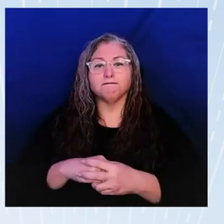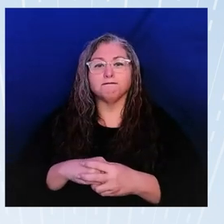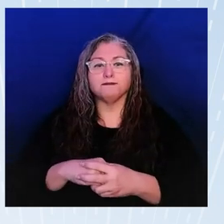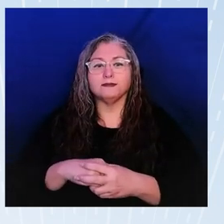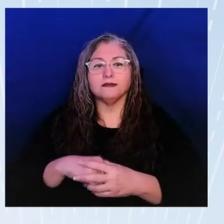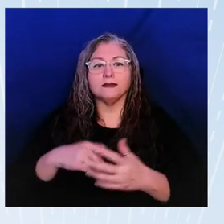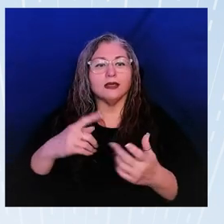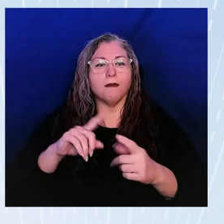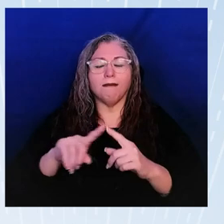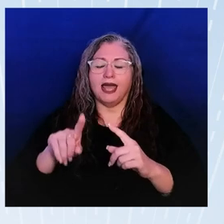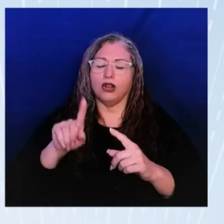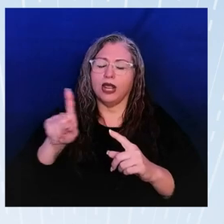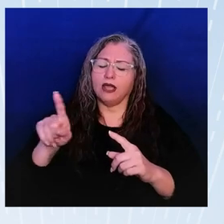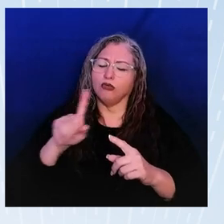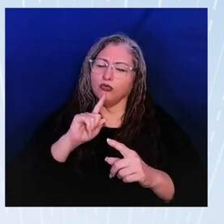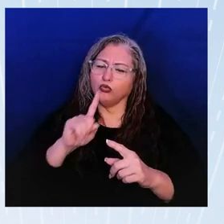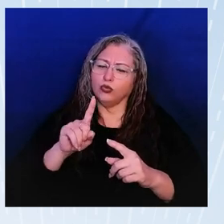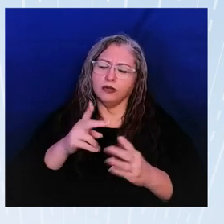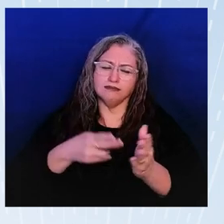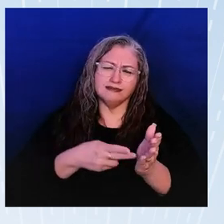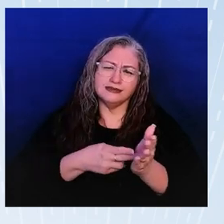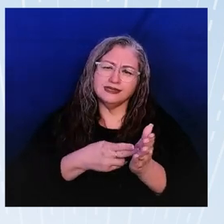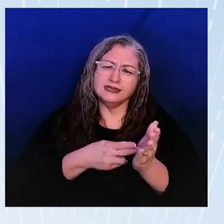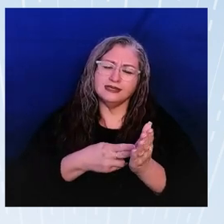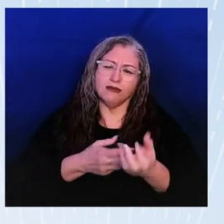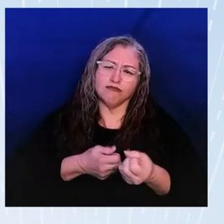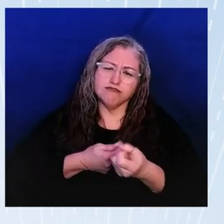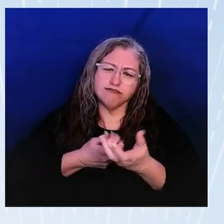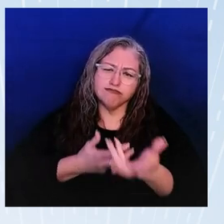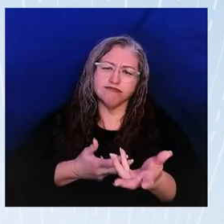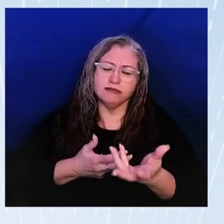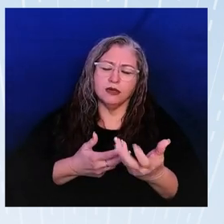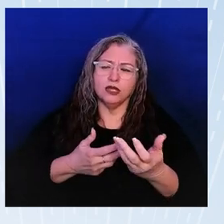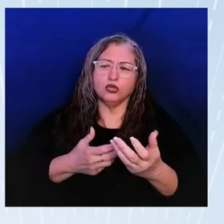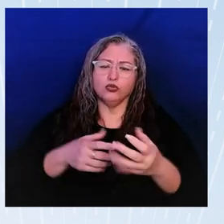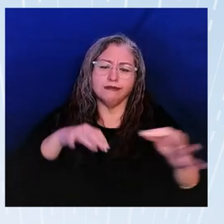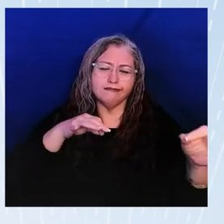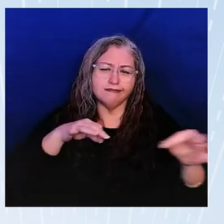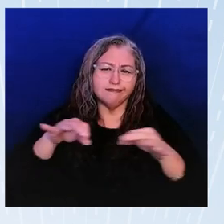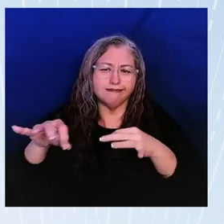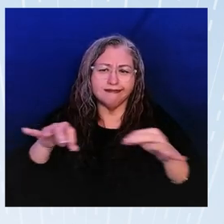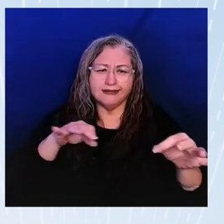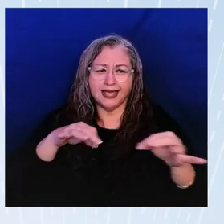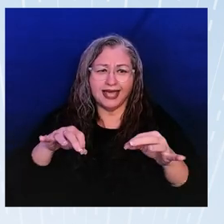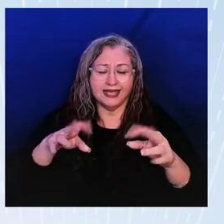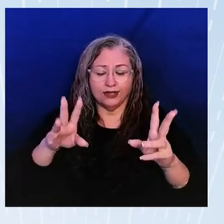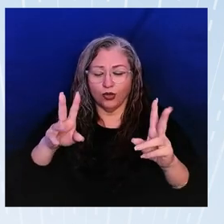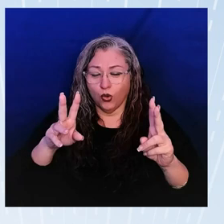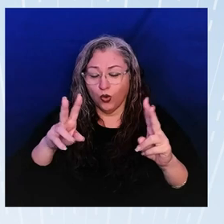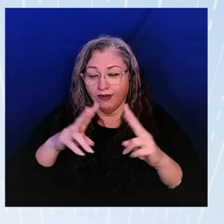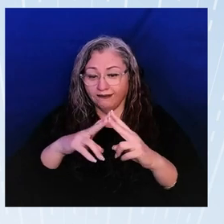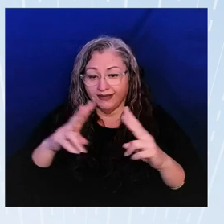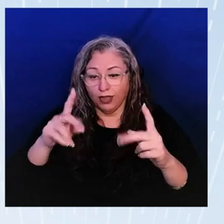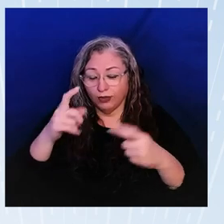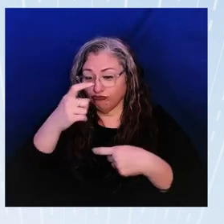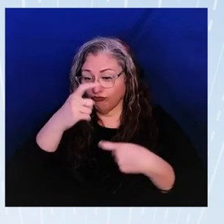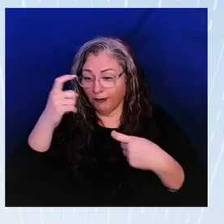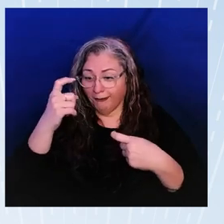The sincerity of his presentation, recounting an extremely traumatic